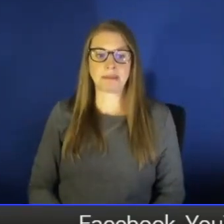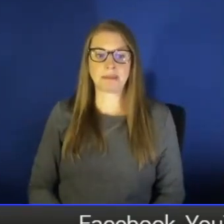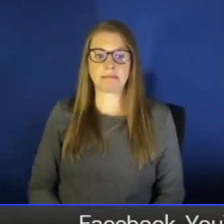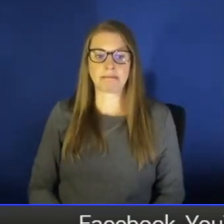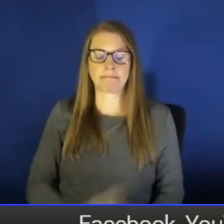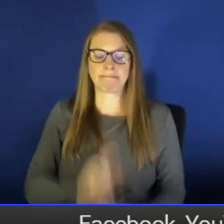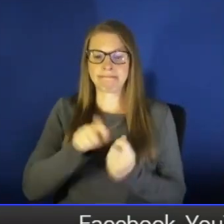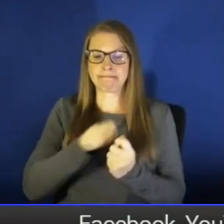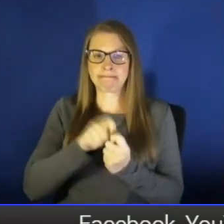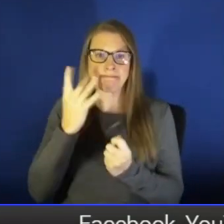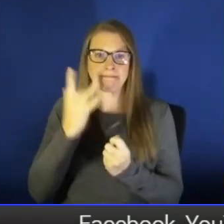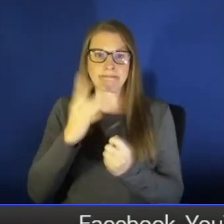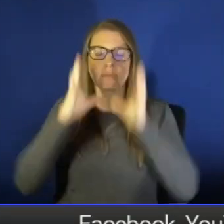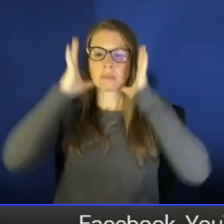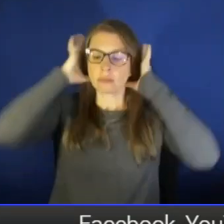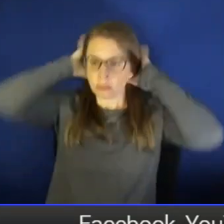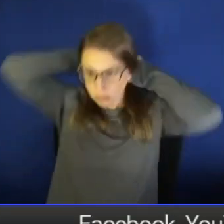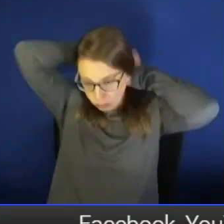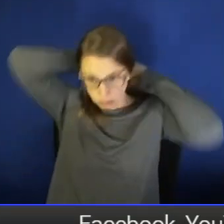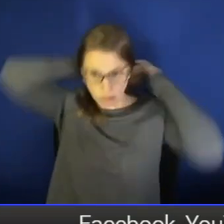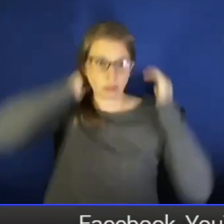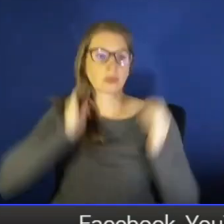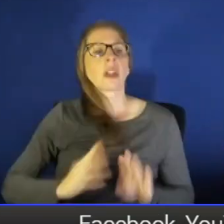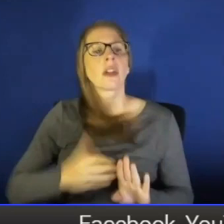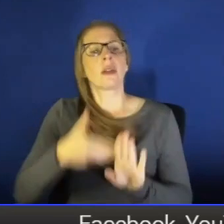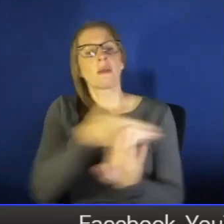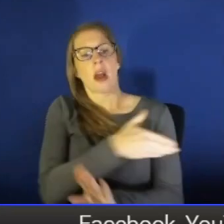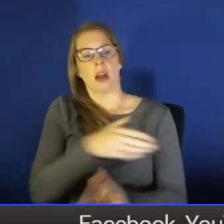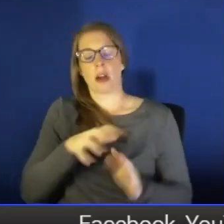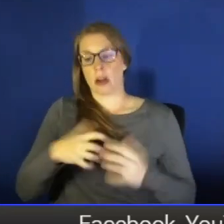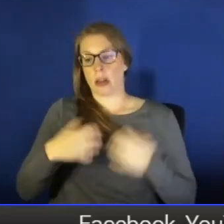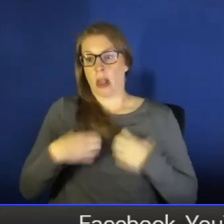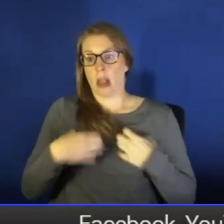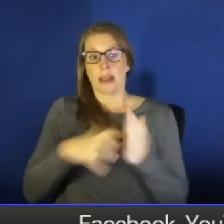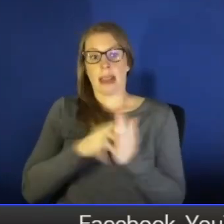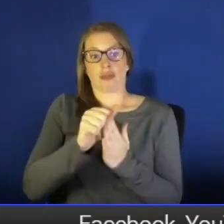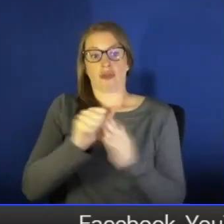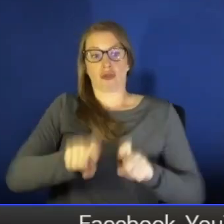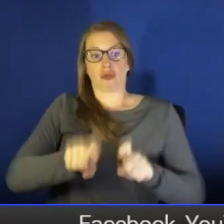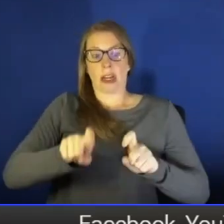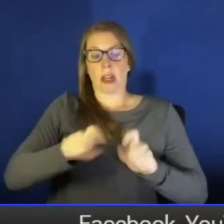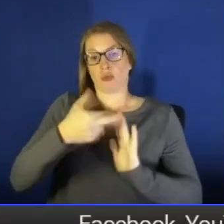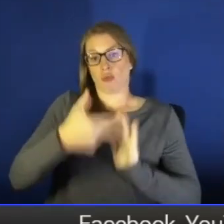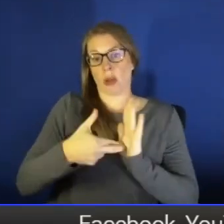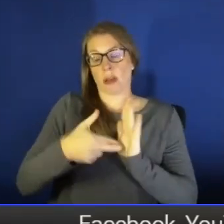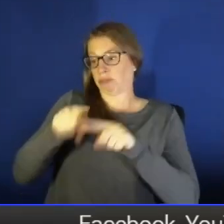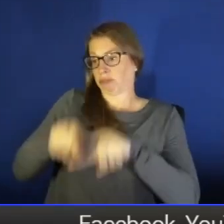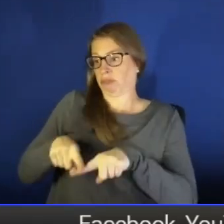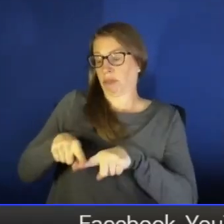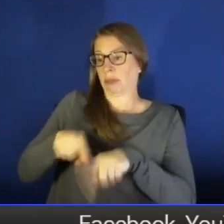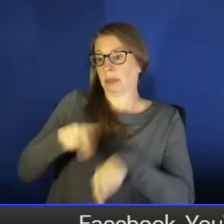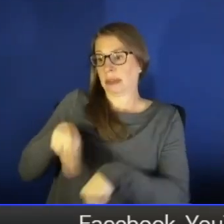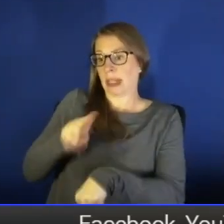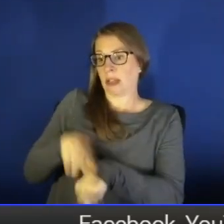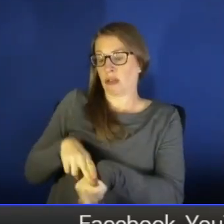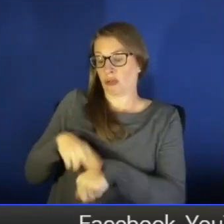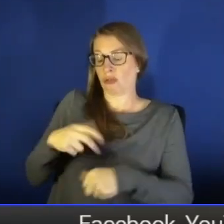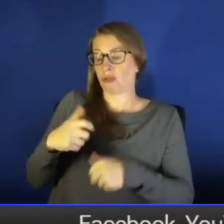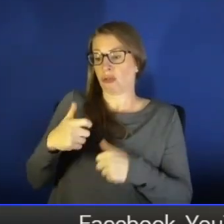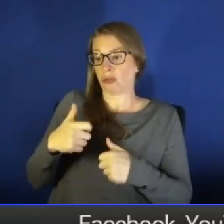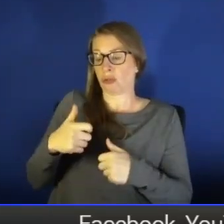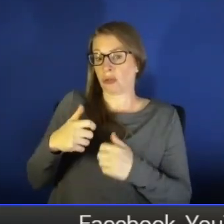the prior lung cancer screening guidelines that are based on the National Lung Cancer Screening Trial, it tended to be